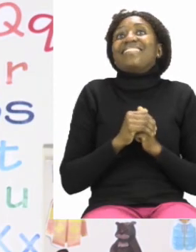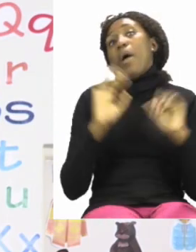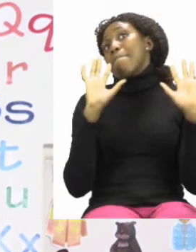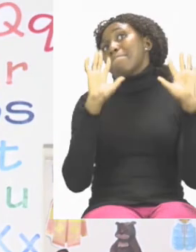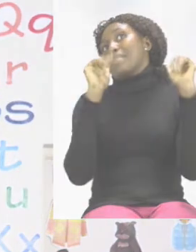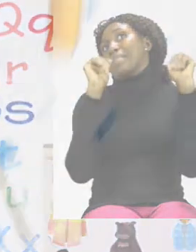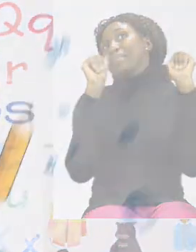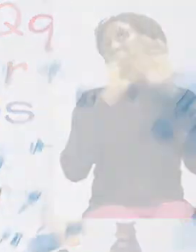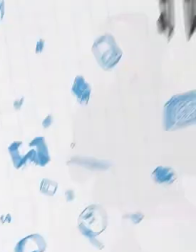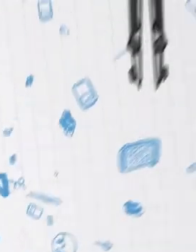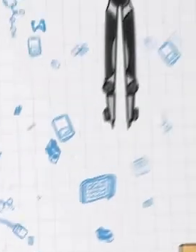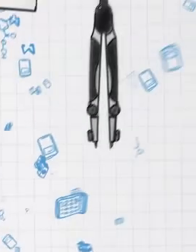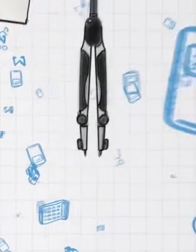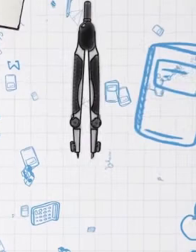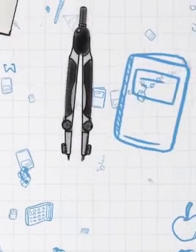Bye!